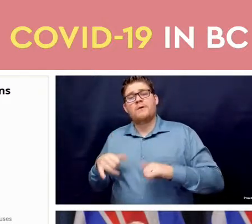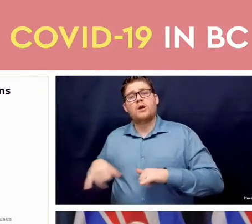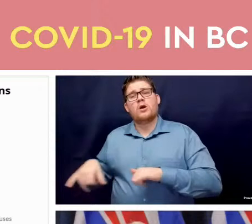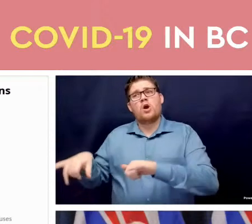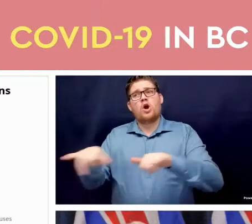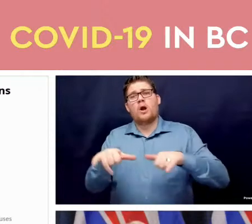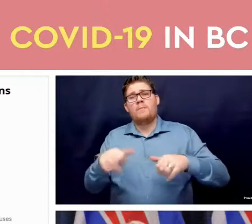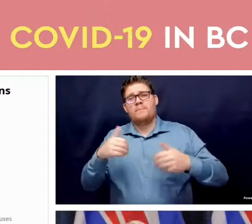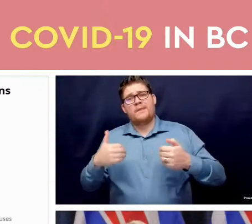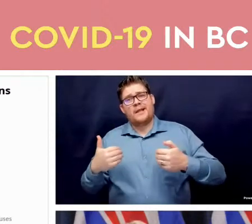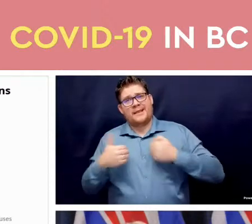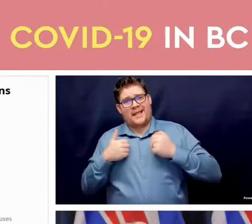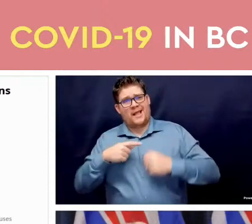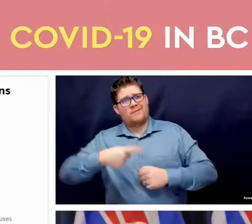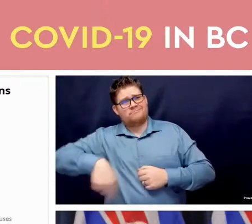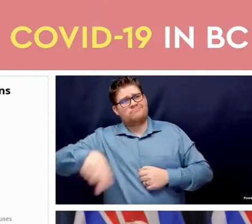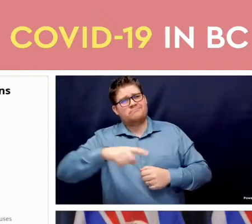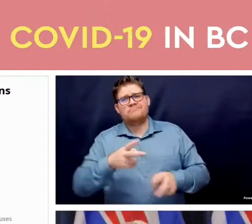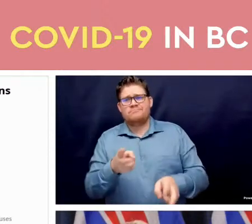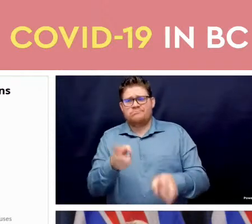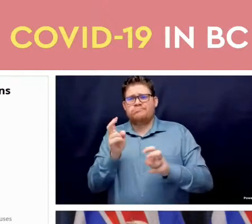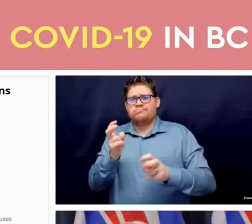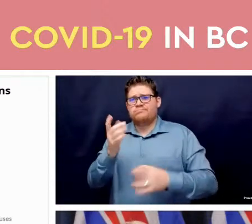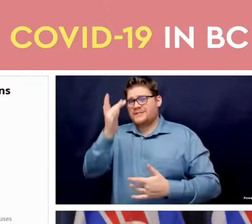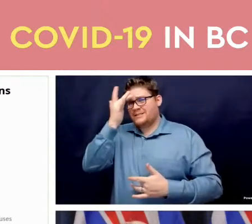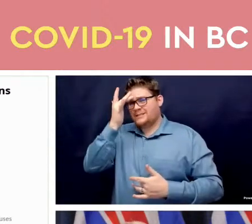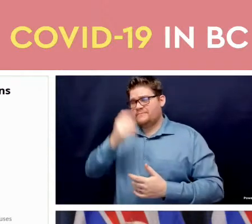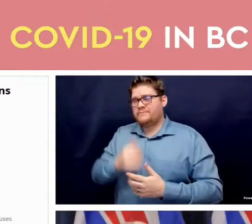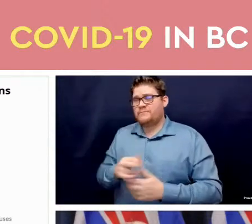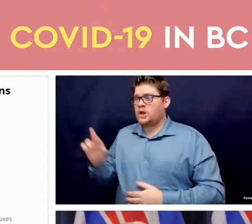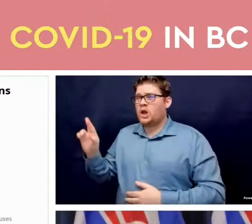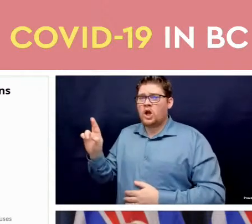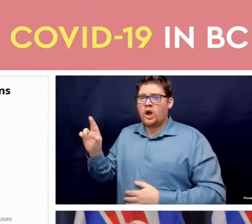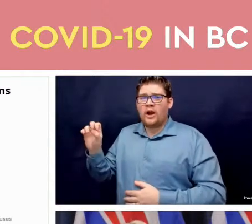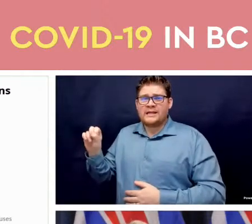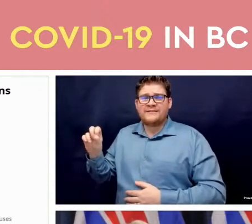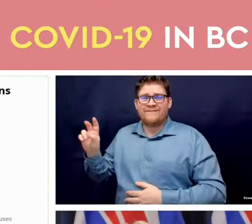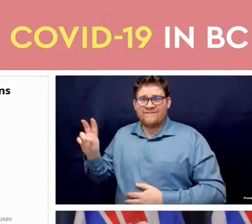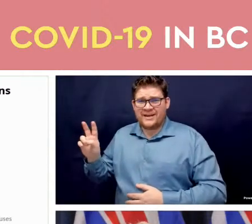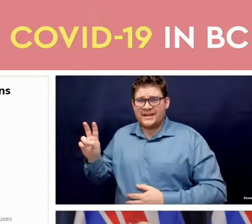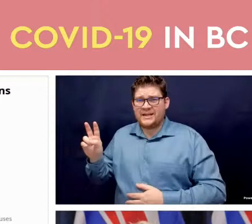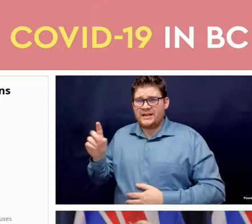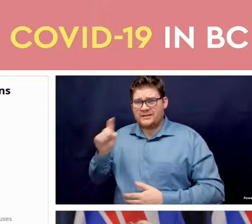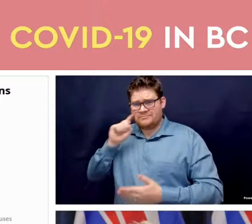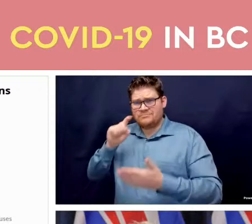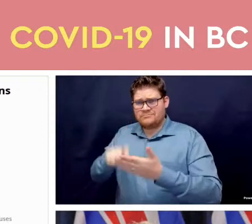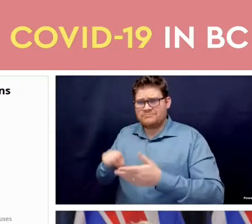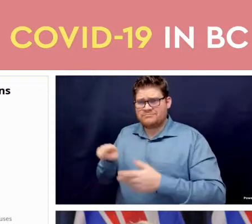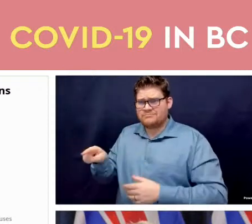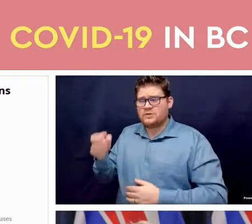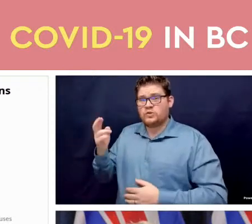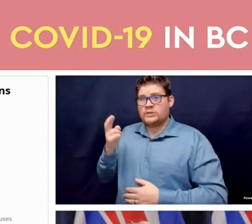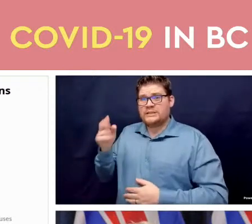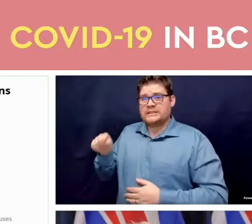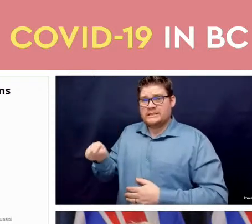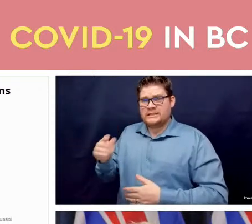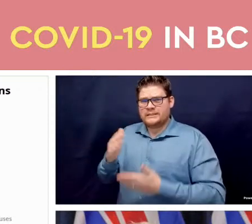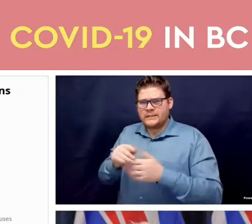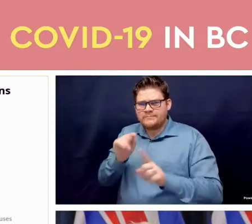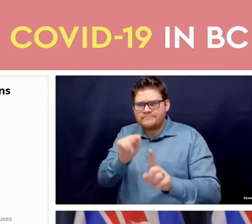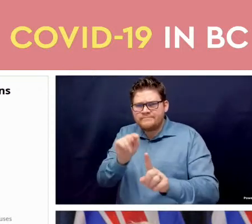while younger children are being admitted to hospital over the last couple of months, in addition to the small number that we're seeing